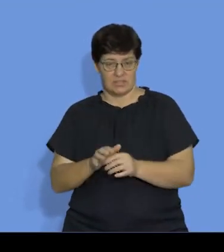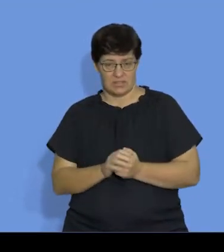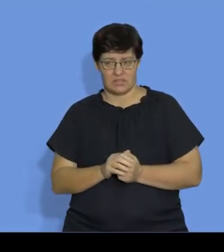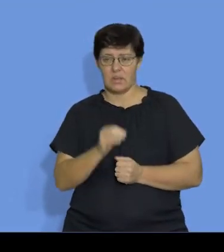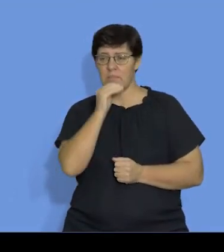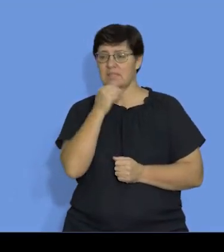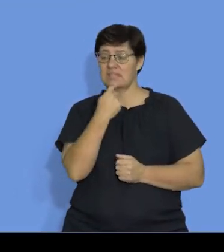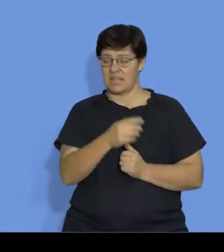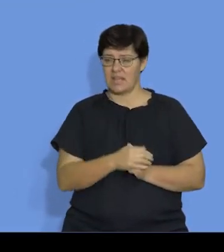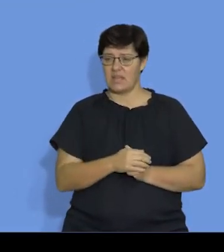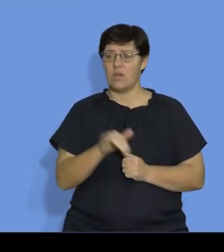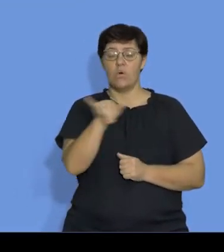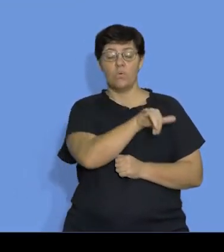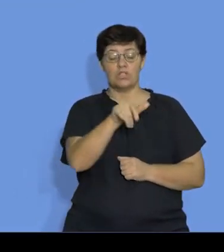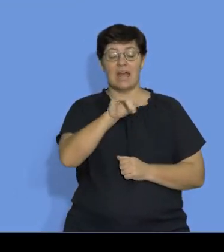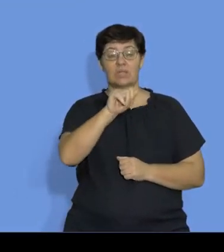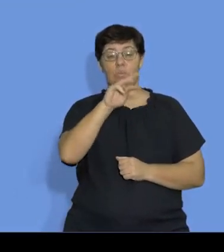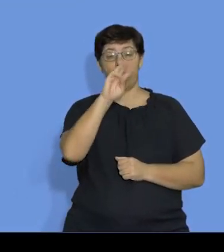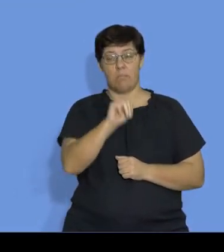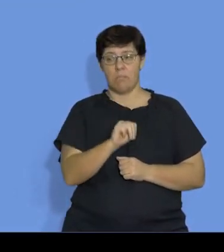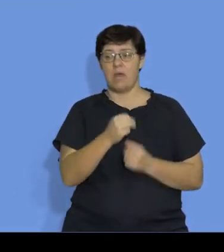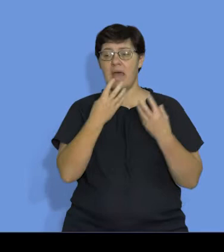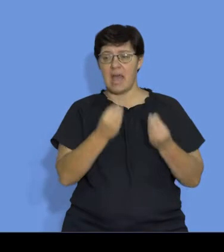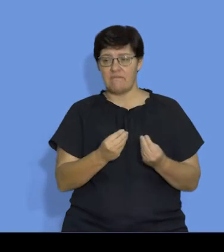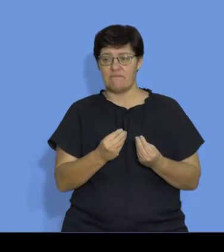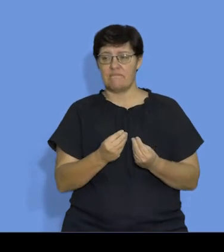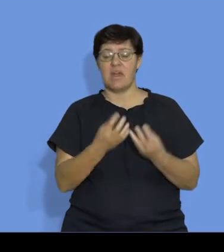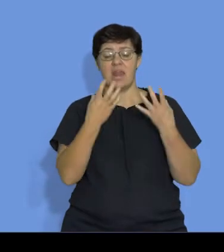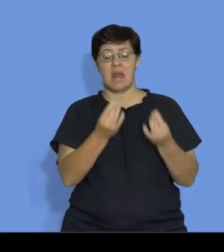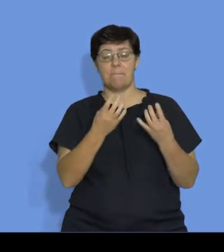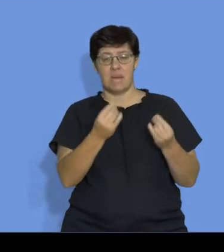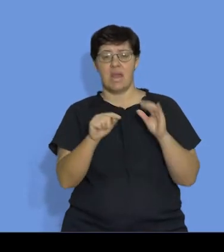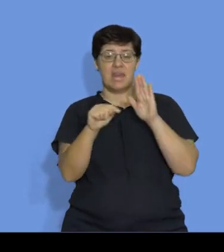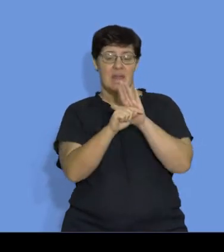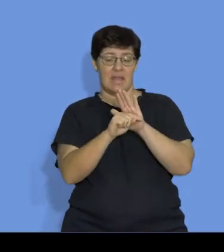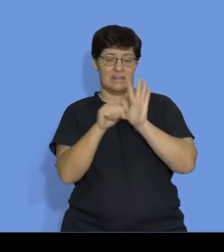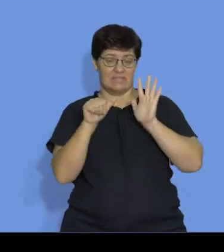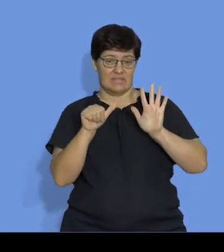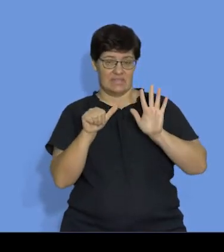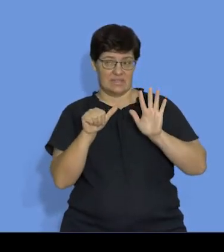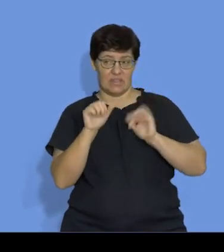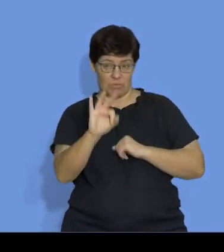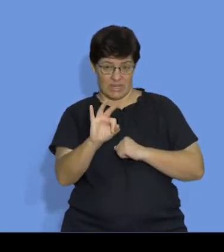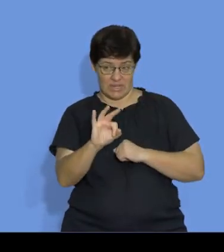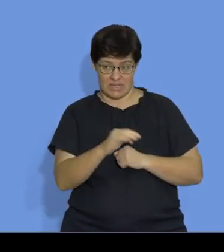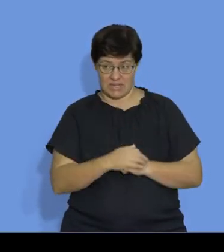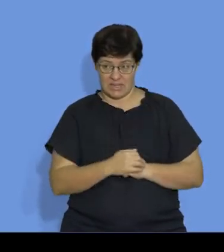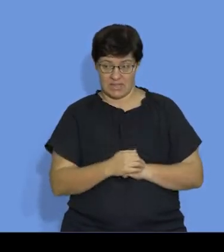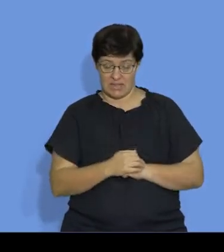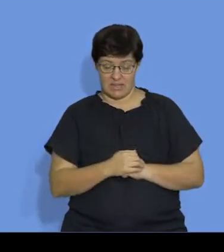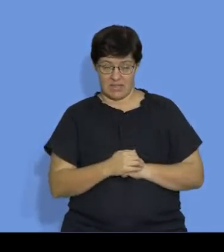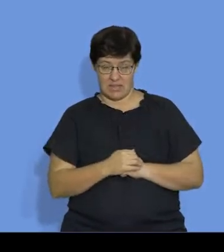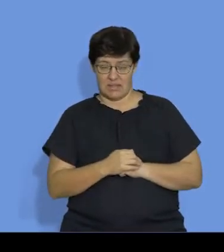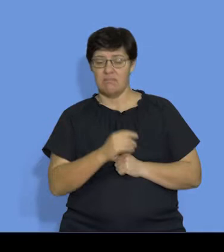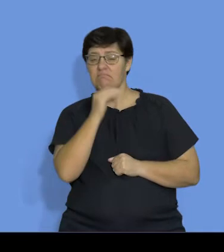question says, which atom has an oxidation number of -3, right? Now, remember, there